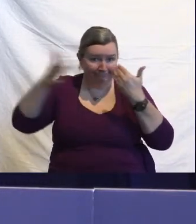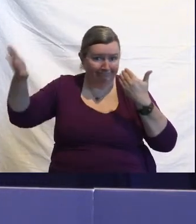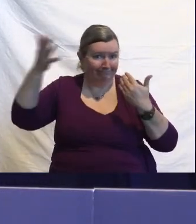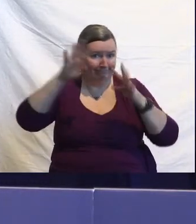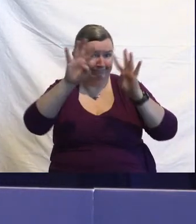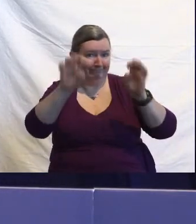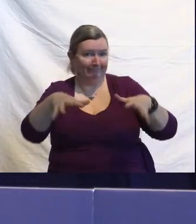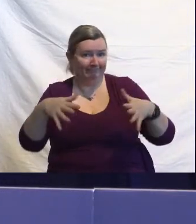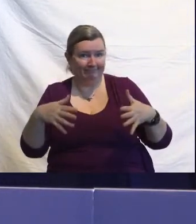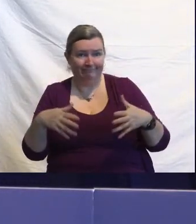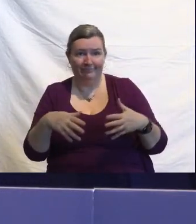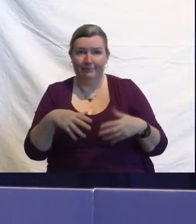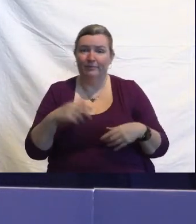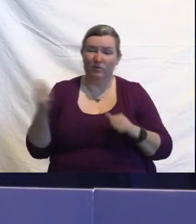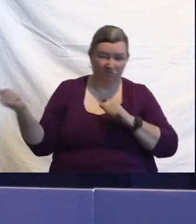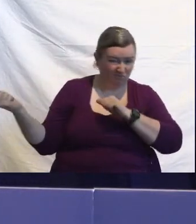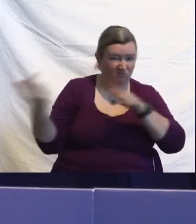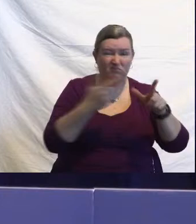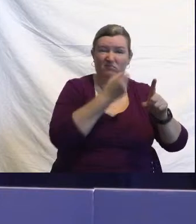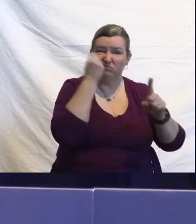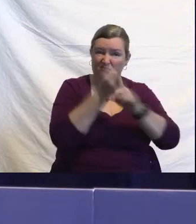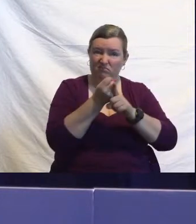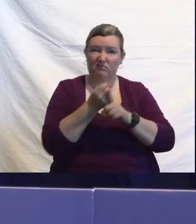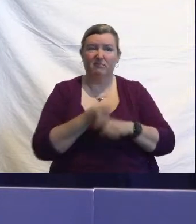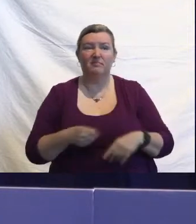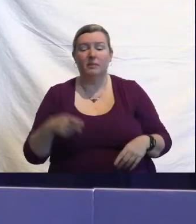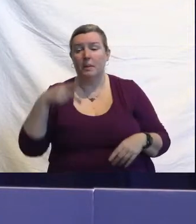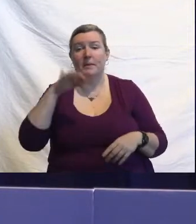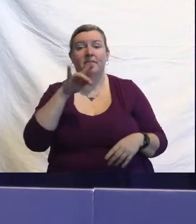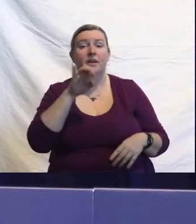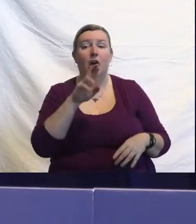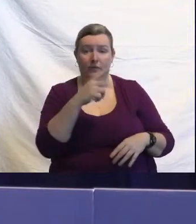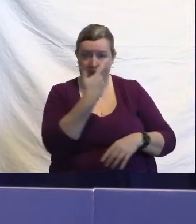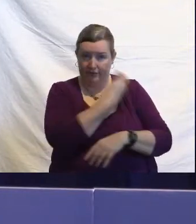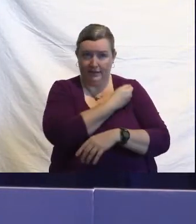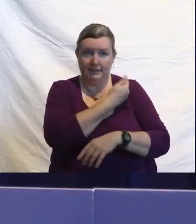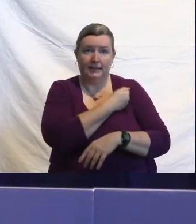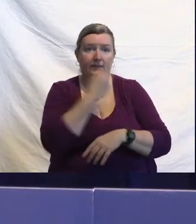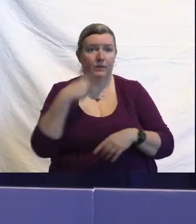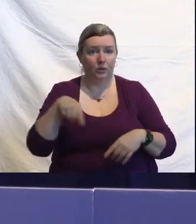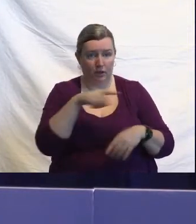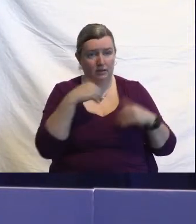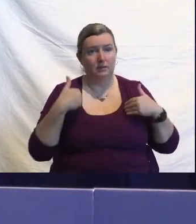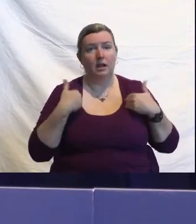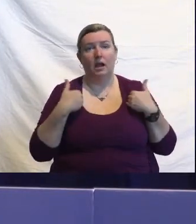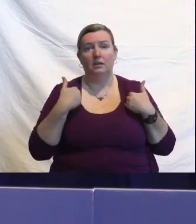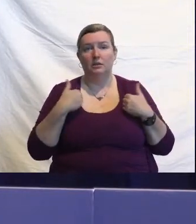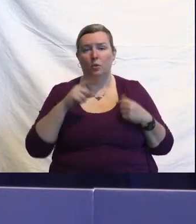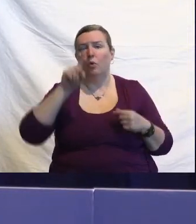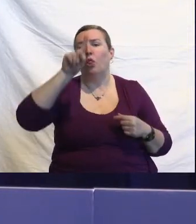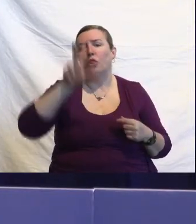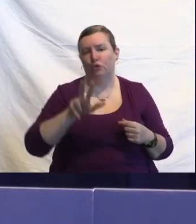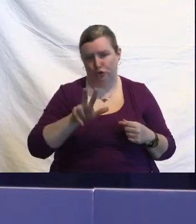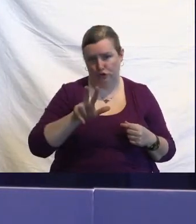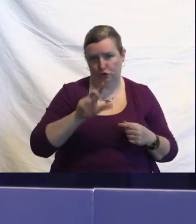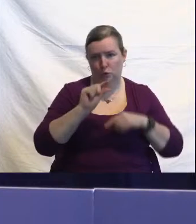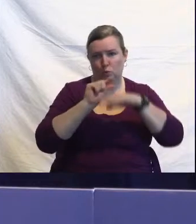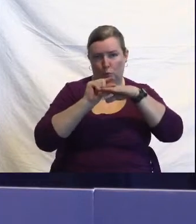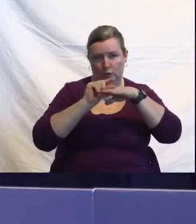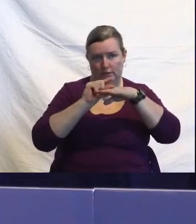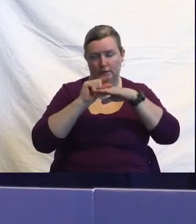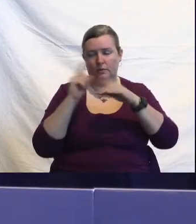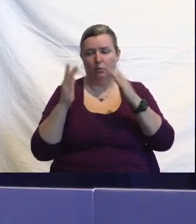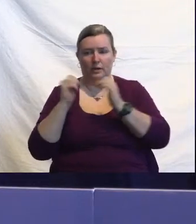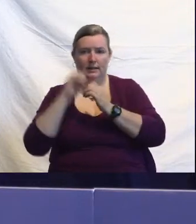Pfizer vaccine for this group is 1/3 of the adult dose, and clinical data reviewed by the U.S. Food and Drug